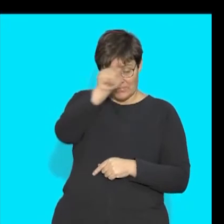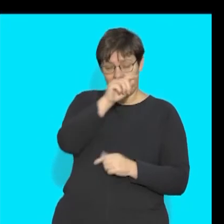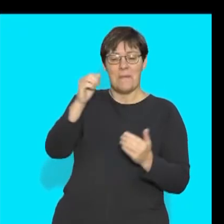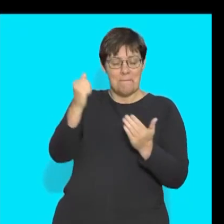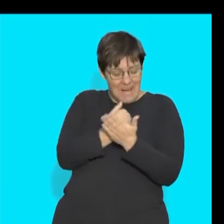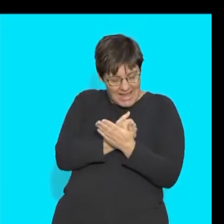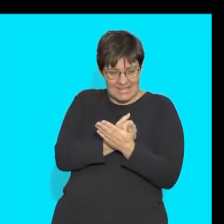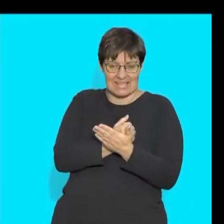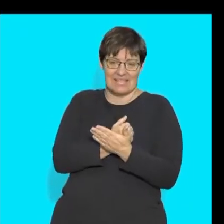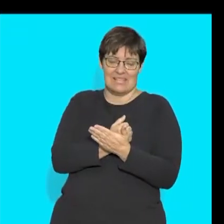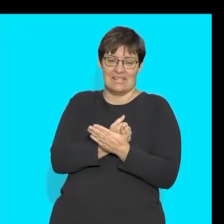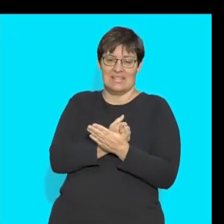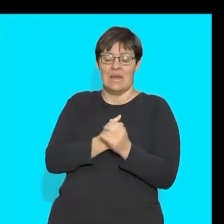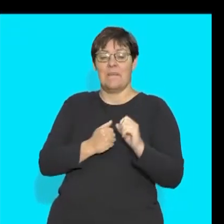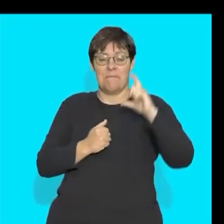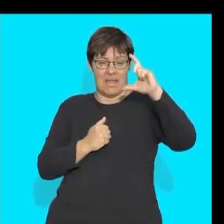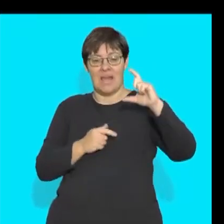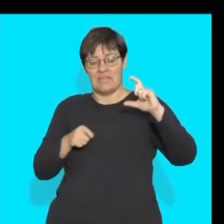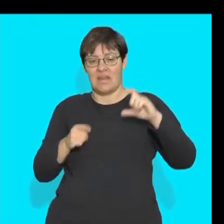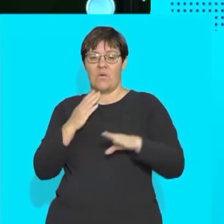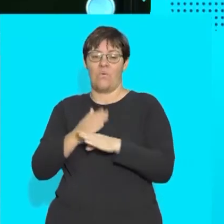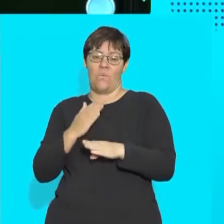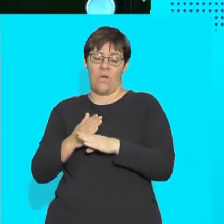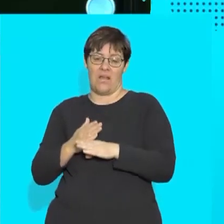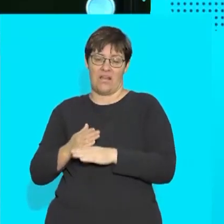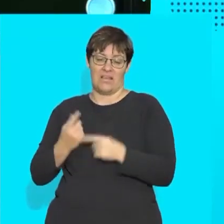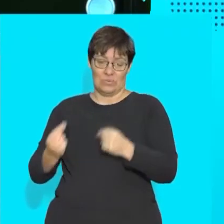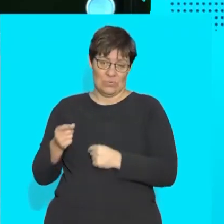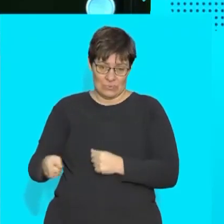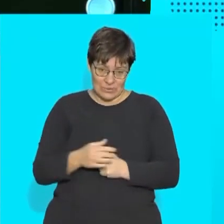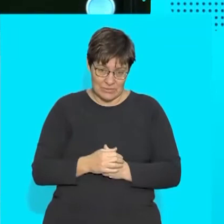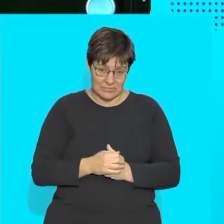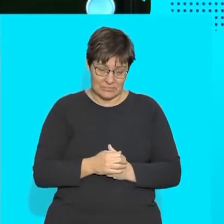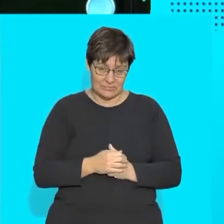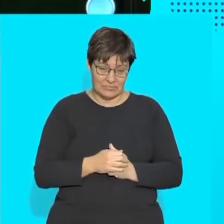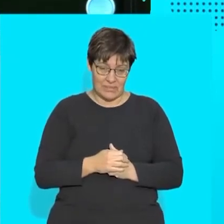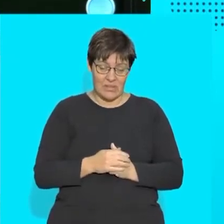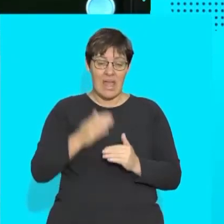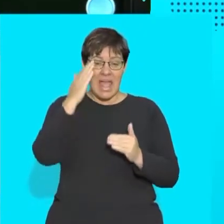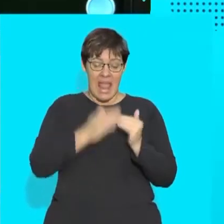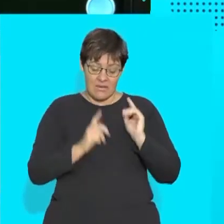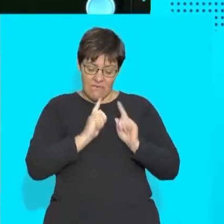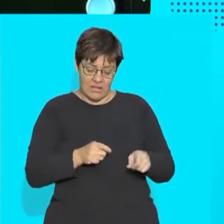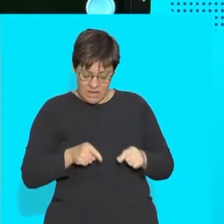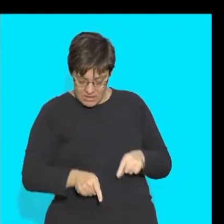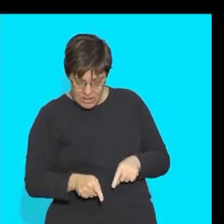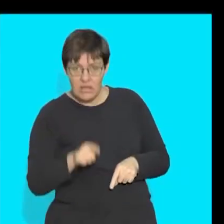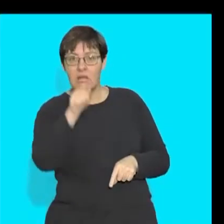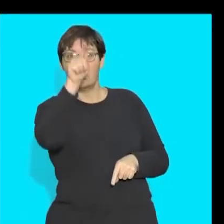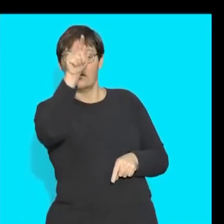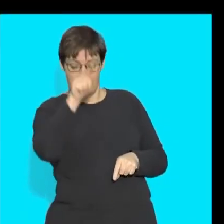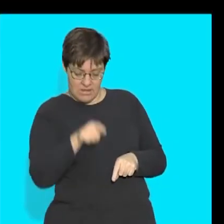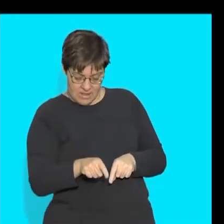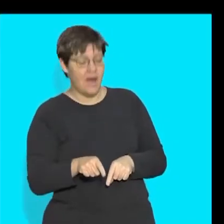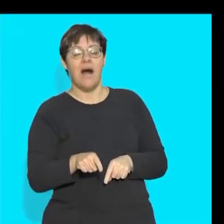must be bigger than the work function. So that's quite important. So when you get to the end of your answer, always look at your answer and